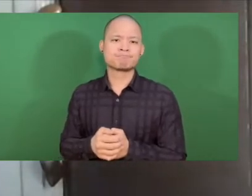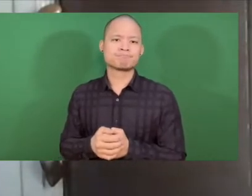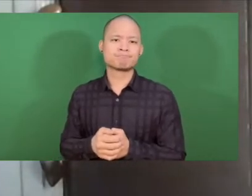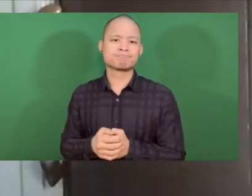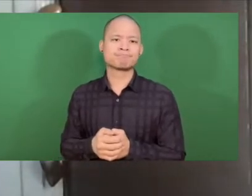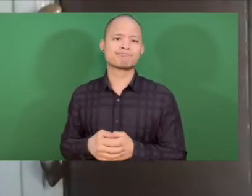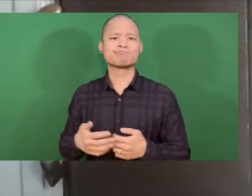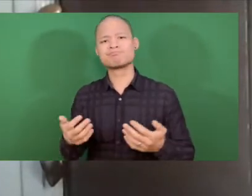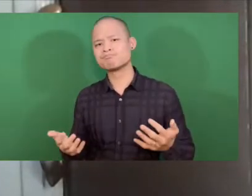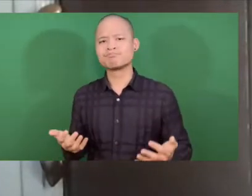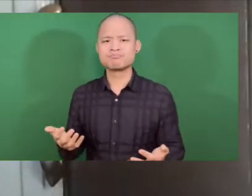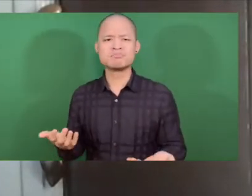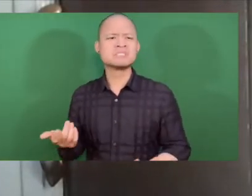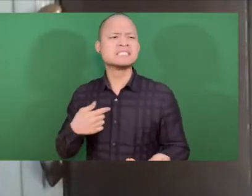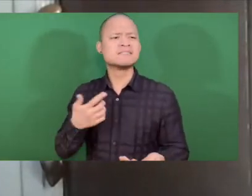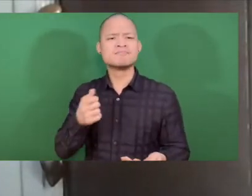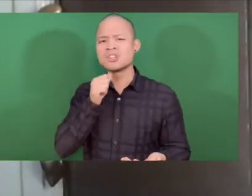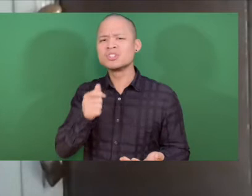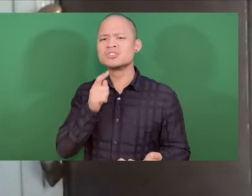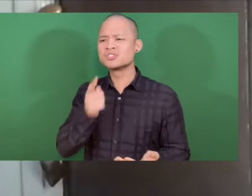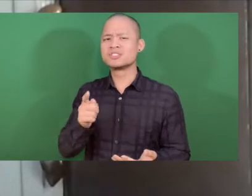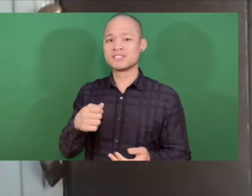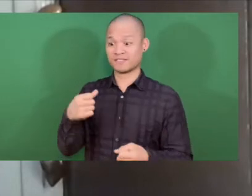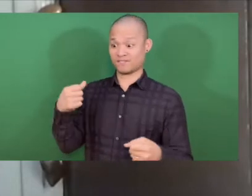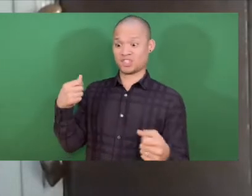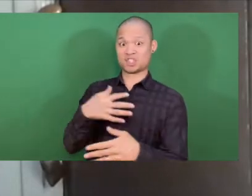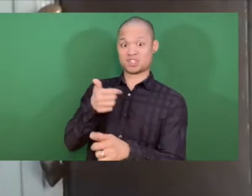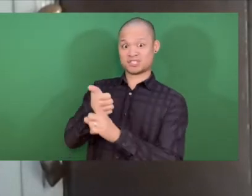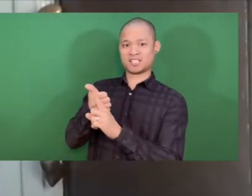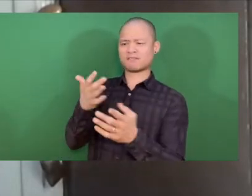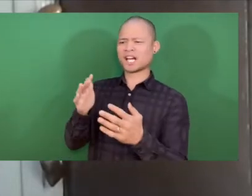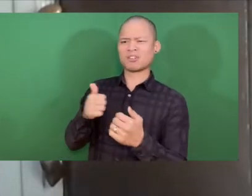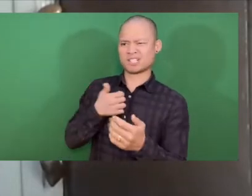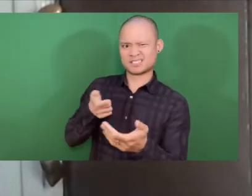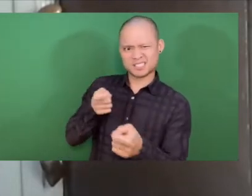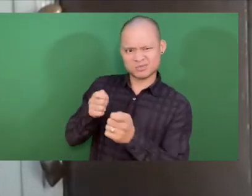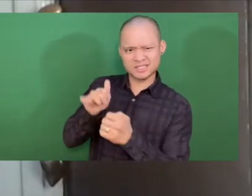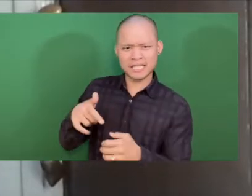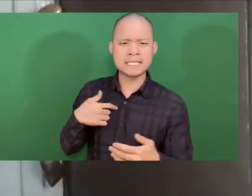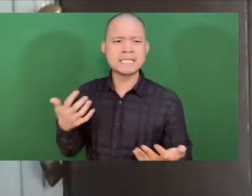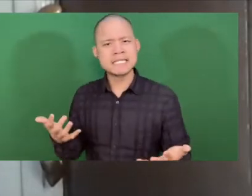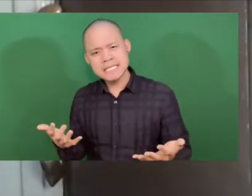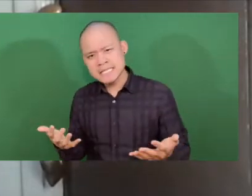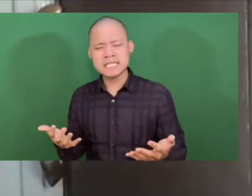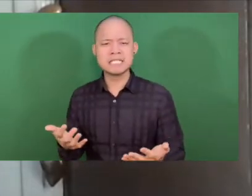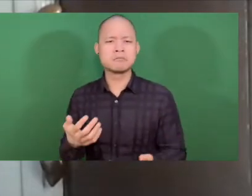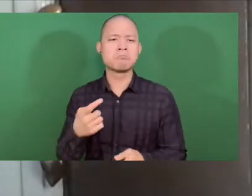I'm not sure I know how to deal with the fear of COVID, except to say